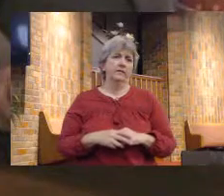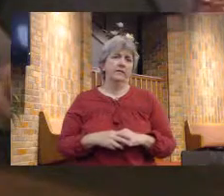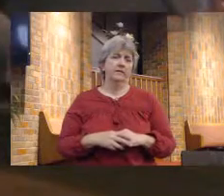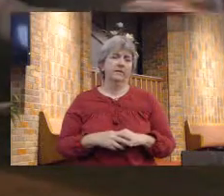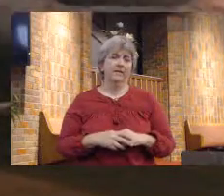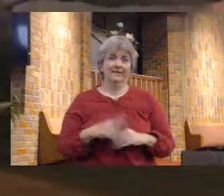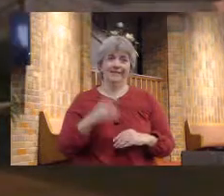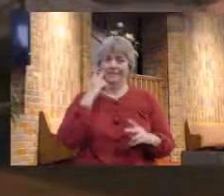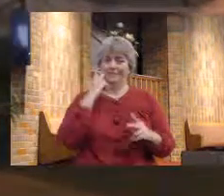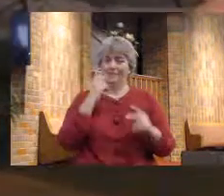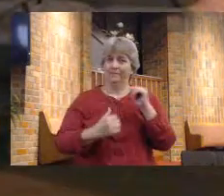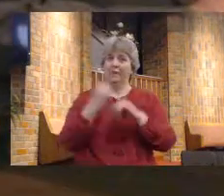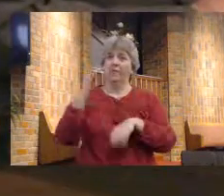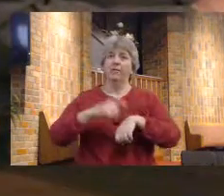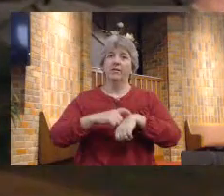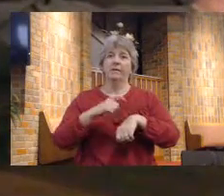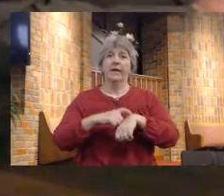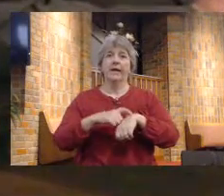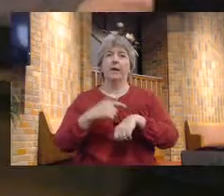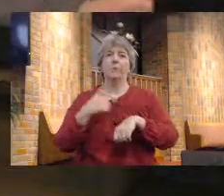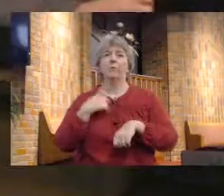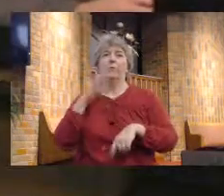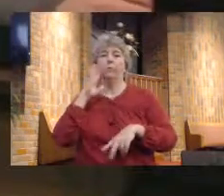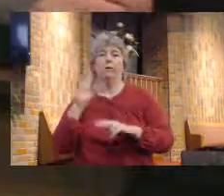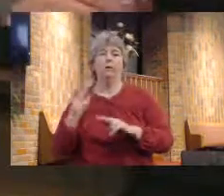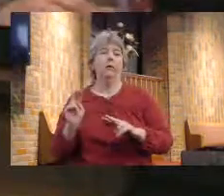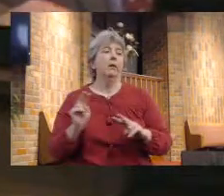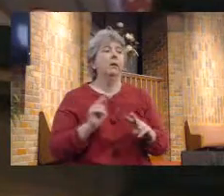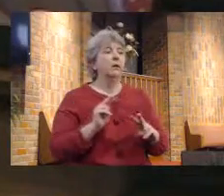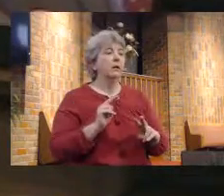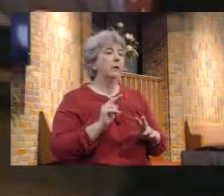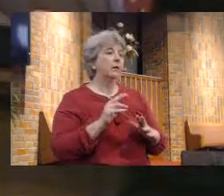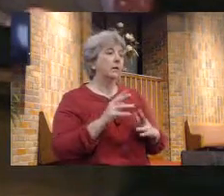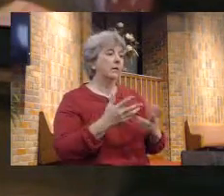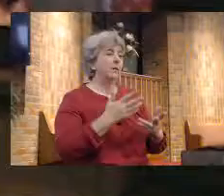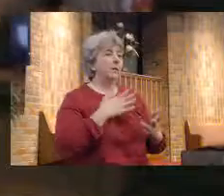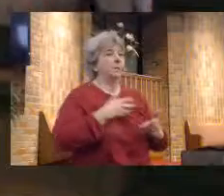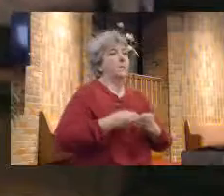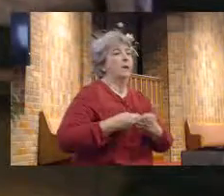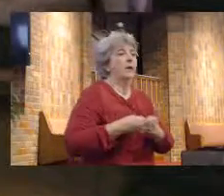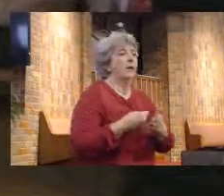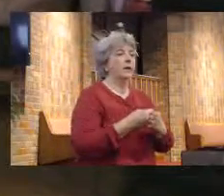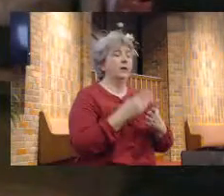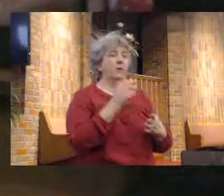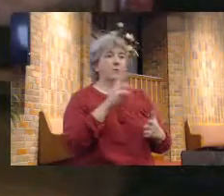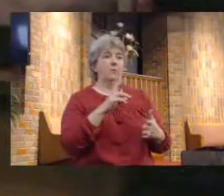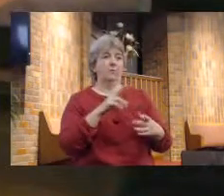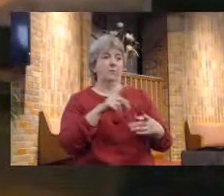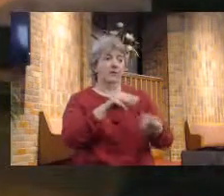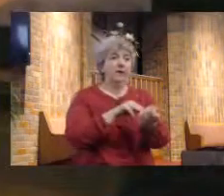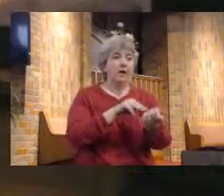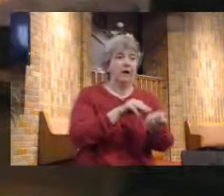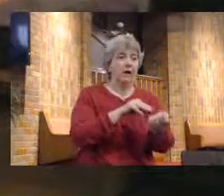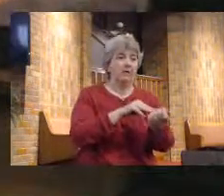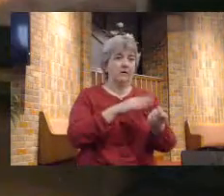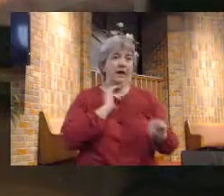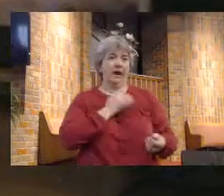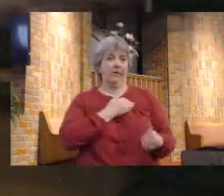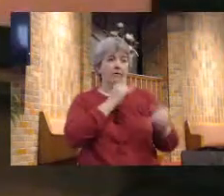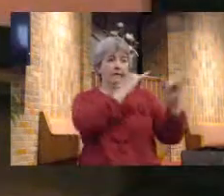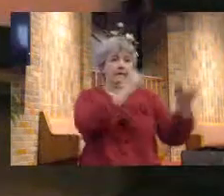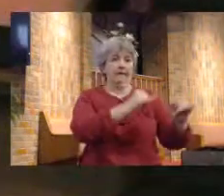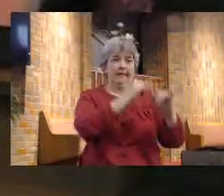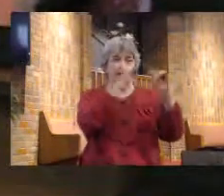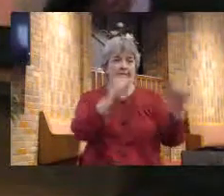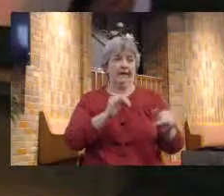You see, much of the time we turn to our other gods. We'll turn to the God of our money or the God of our doctors, or we'll turn to the God of our power